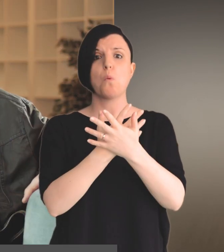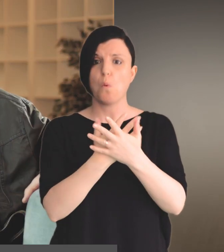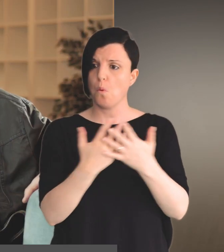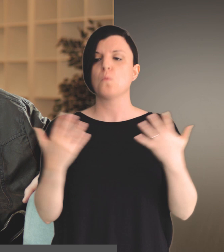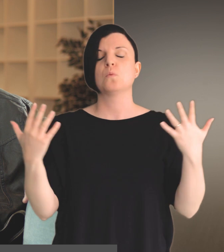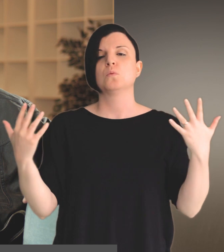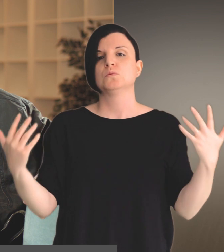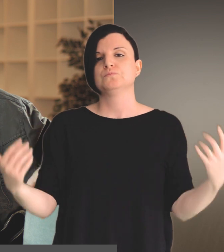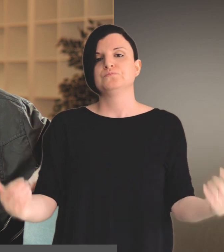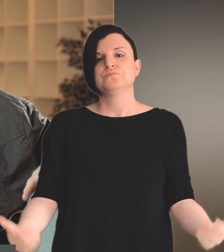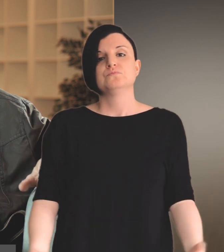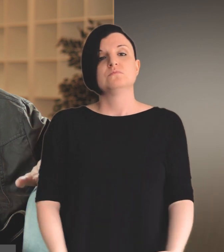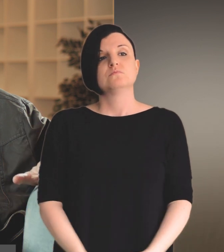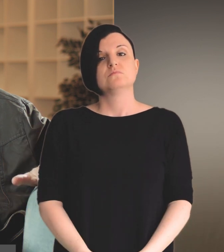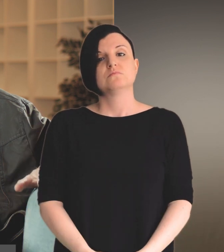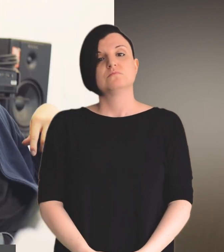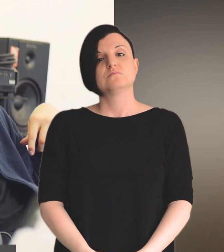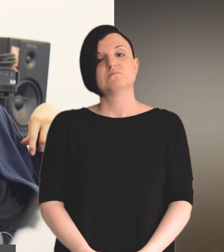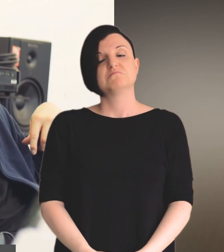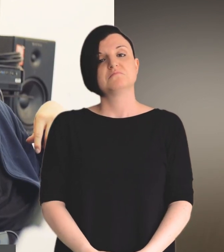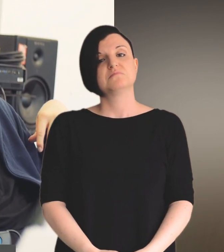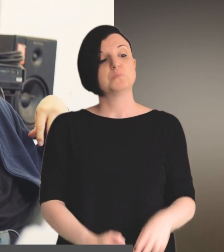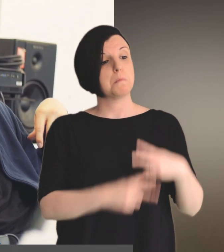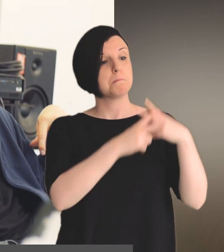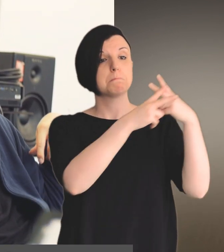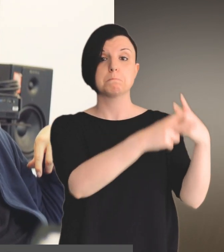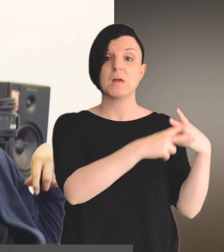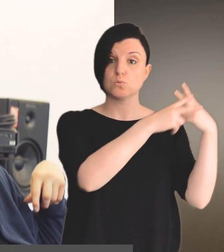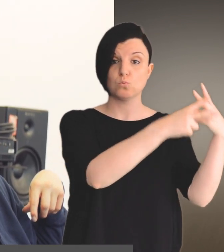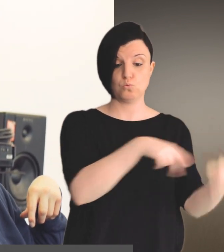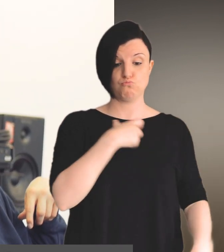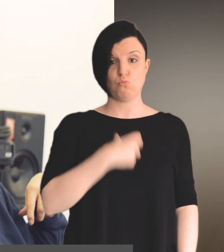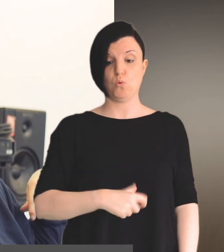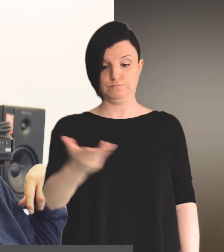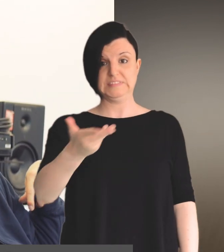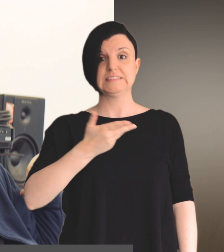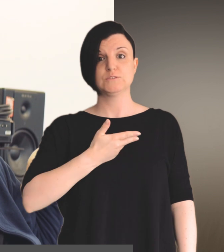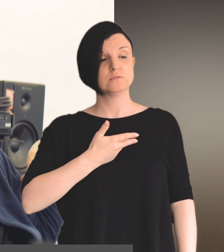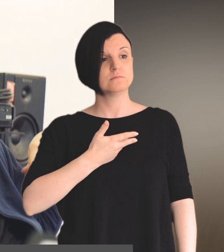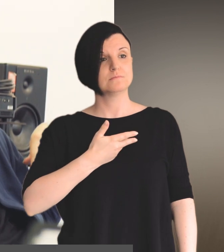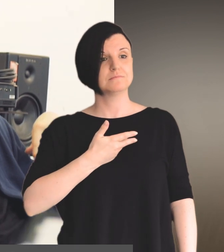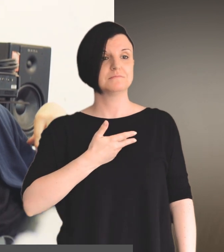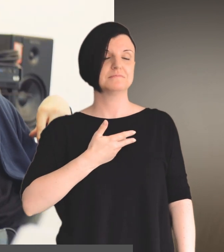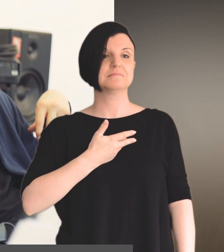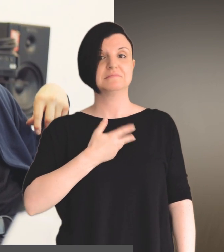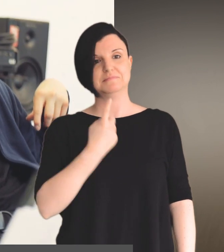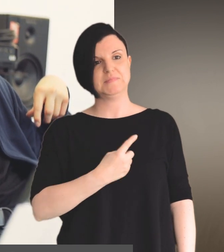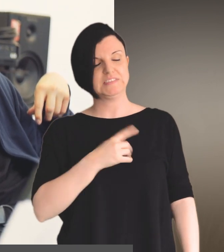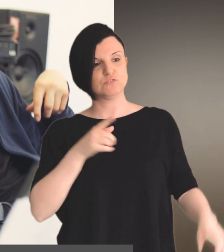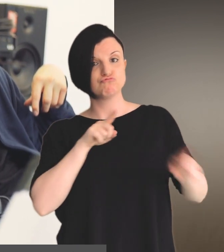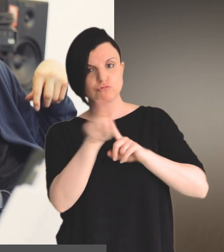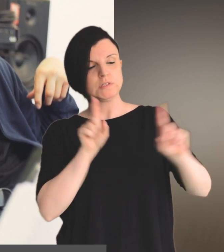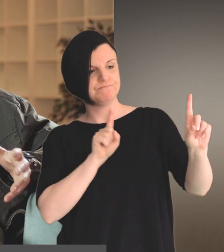achieved a huge amount in the short space of time. I was offered the role of James Rose's